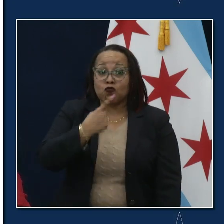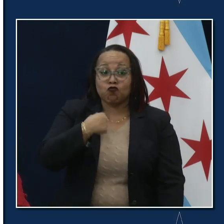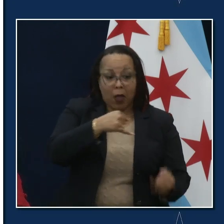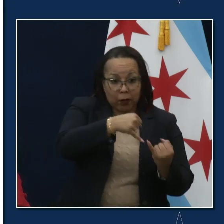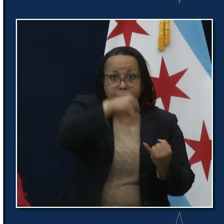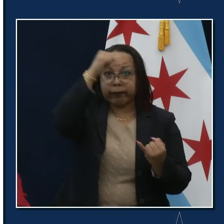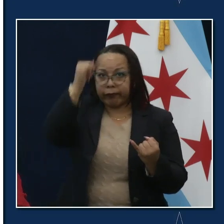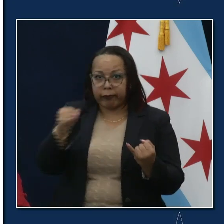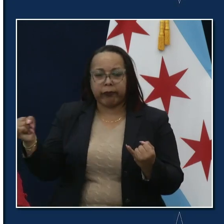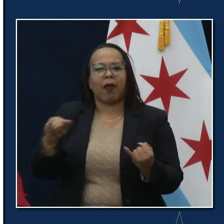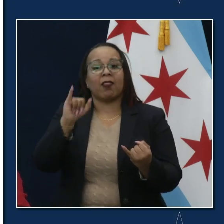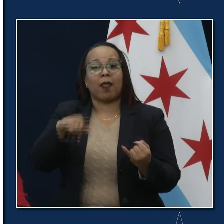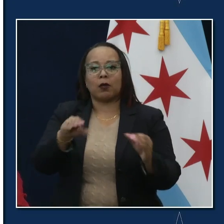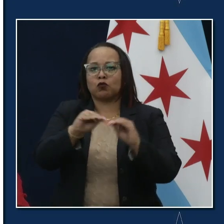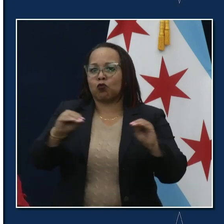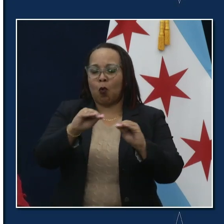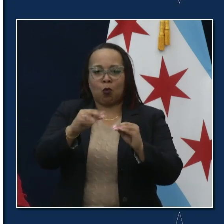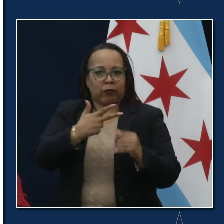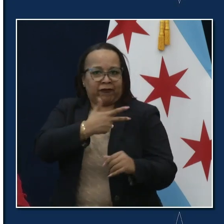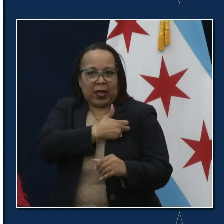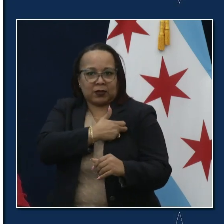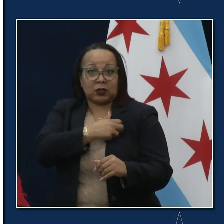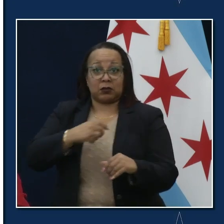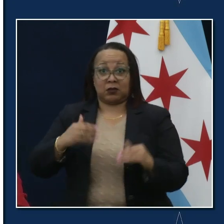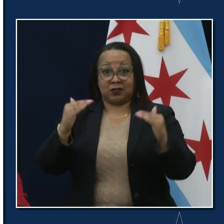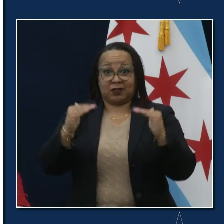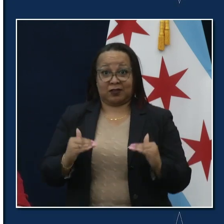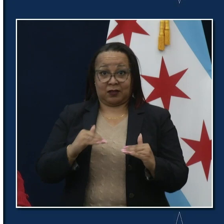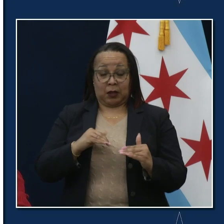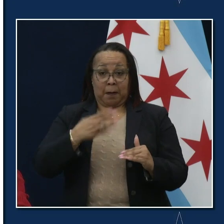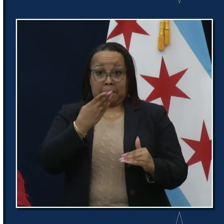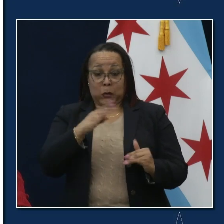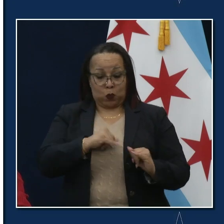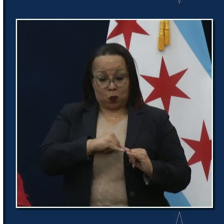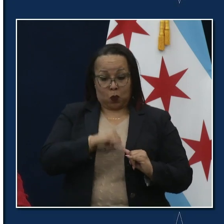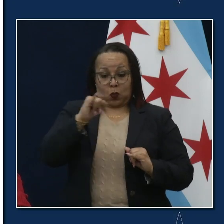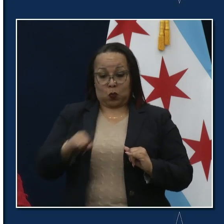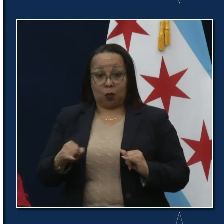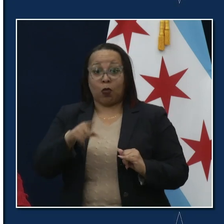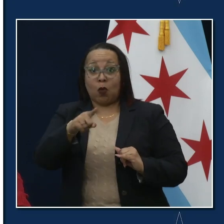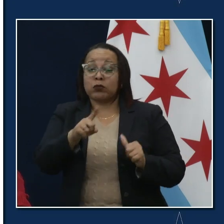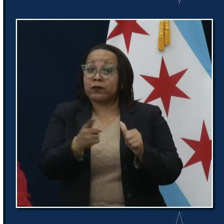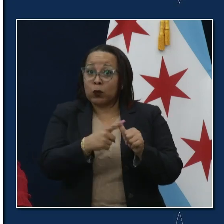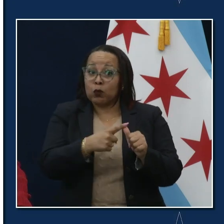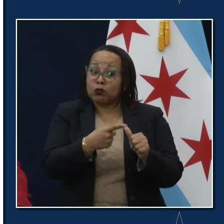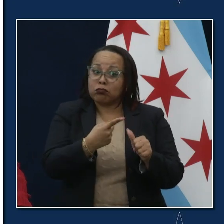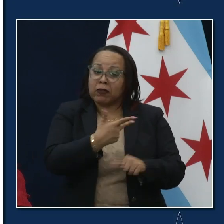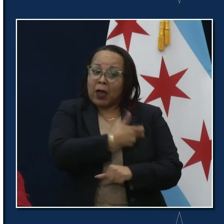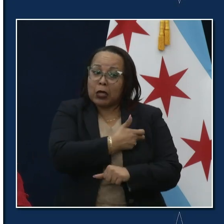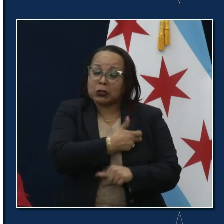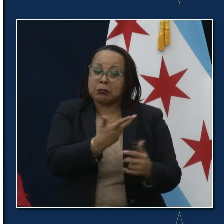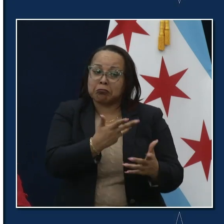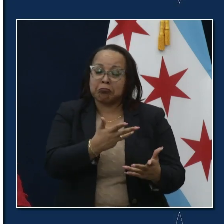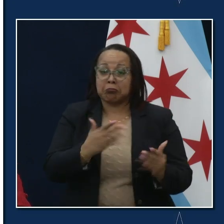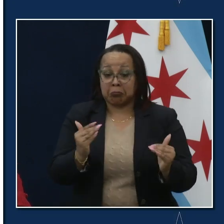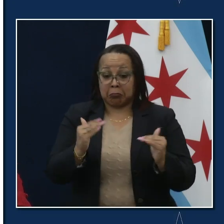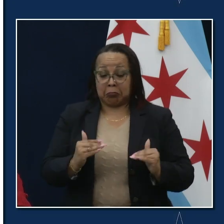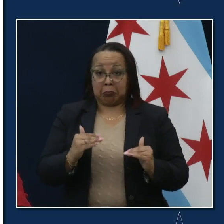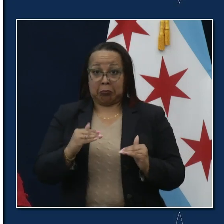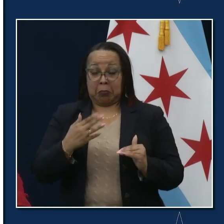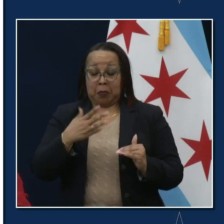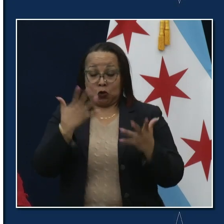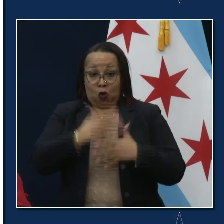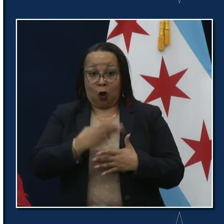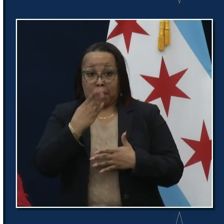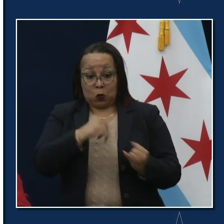are unvaccinated Chicagoans. That middle blue line are those who were vaccinated originally, and then the dark blue line at the bottom are those